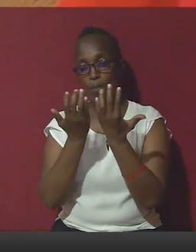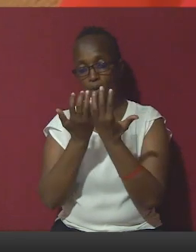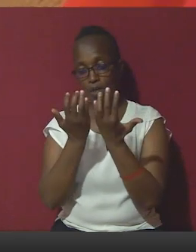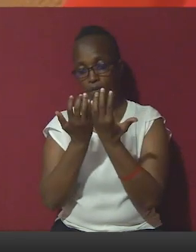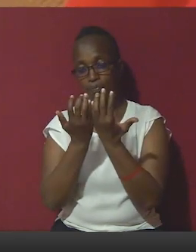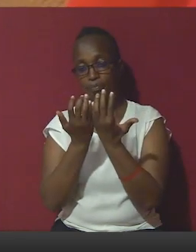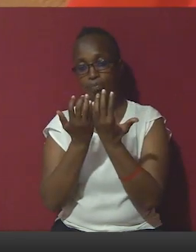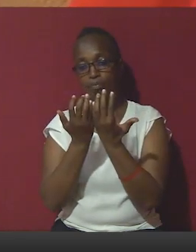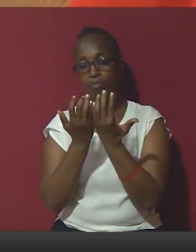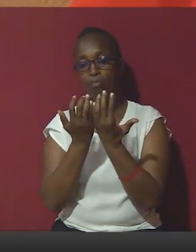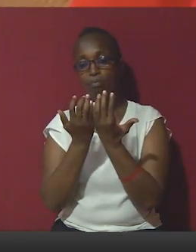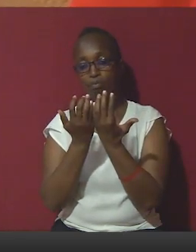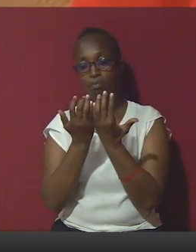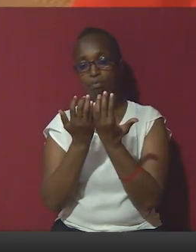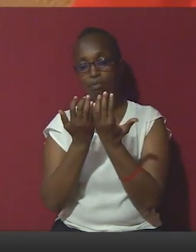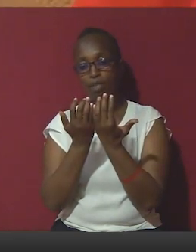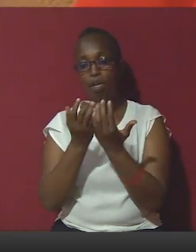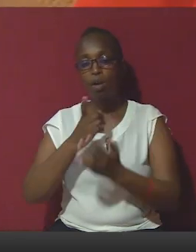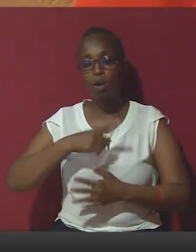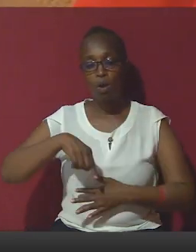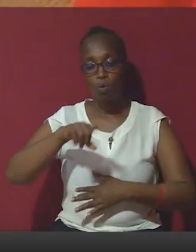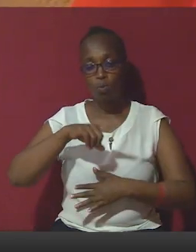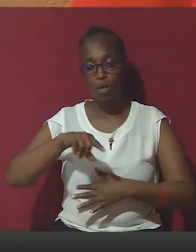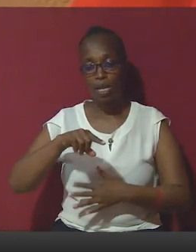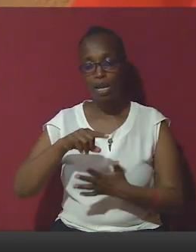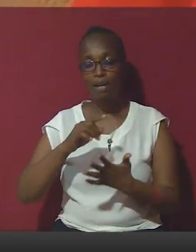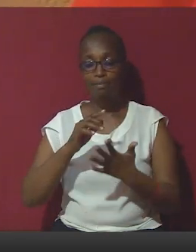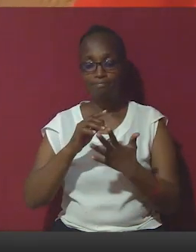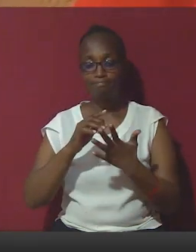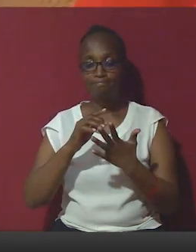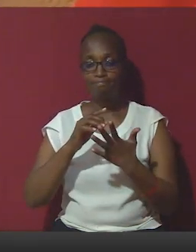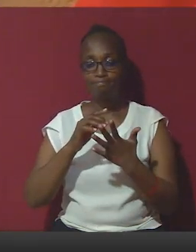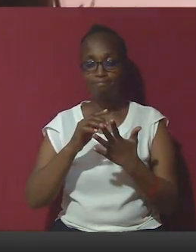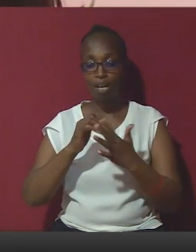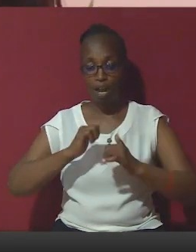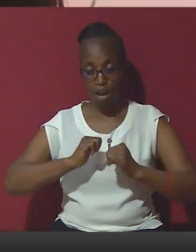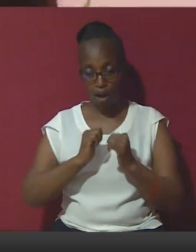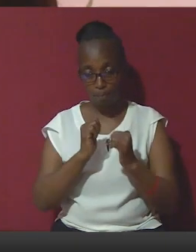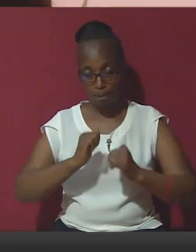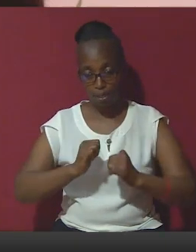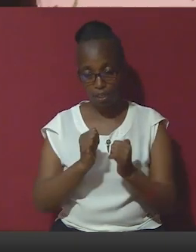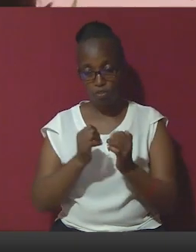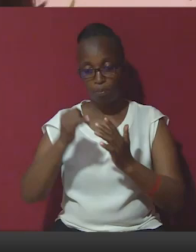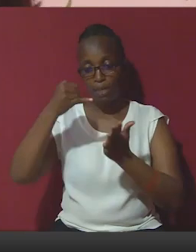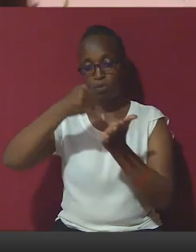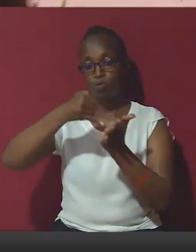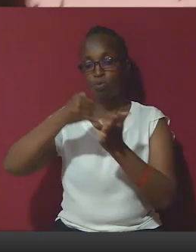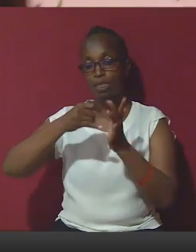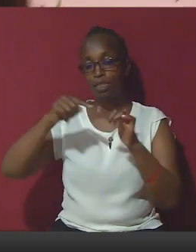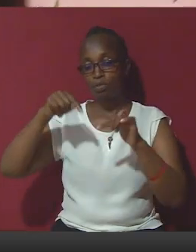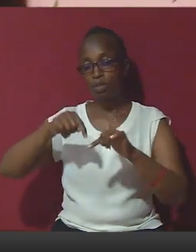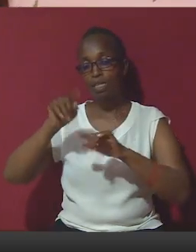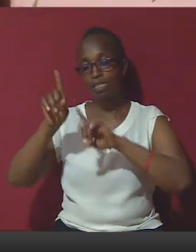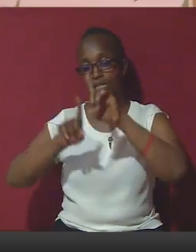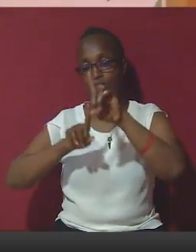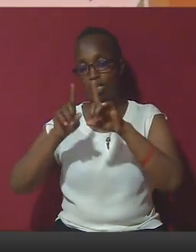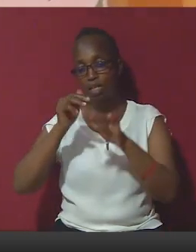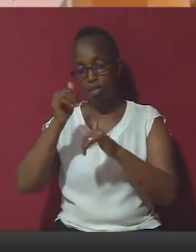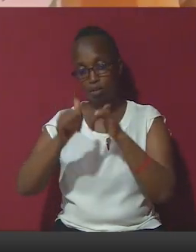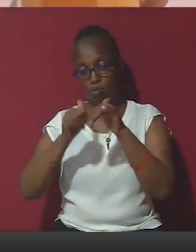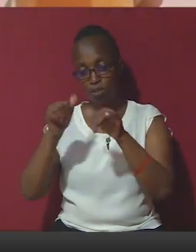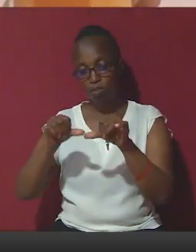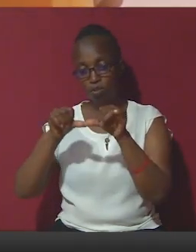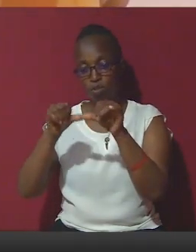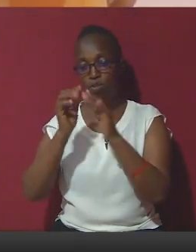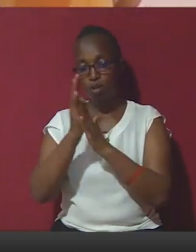success. We are thrilled to be part of this incredible journey that continues to